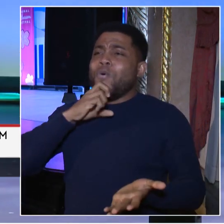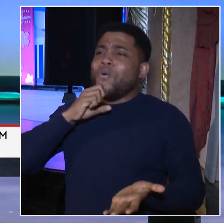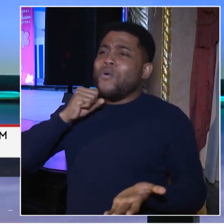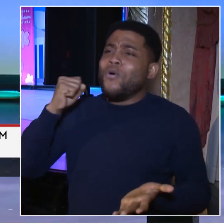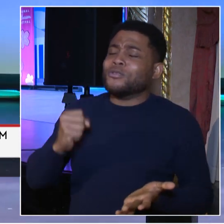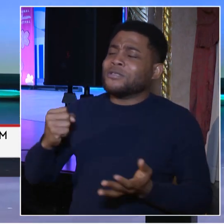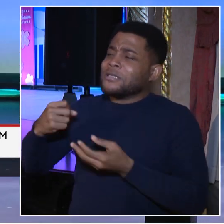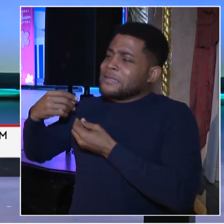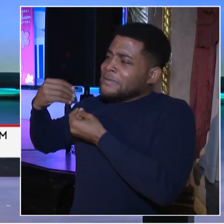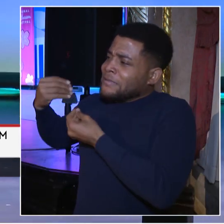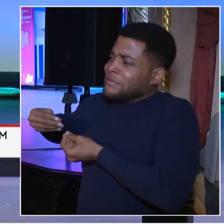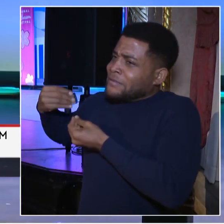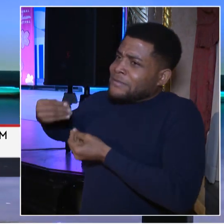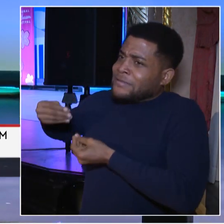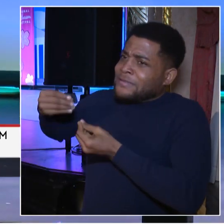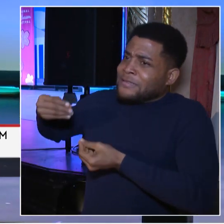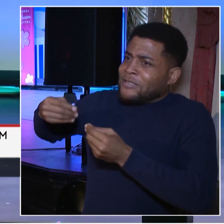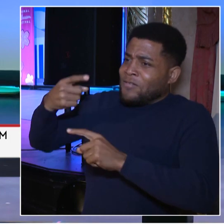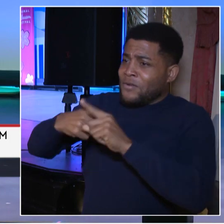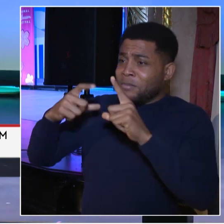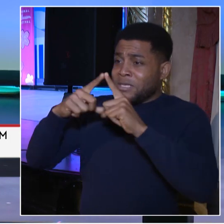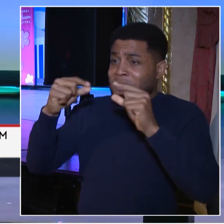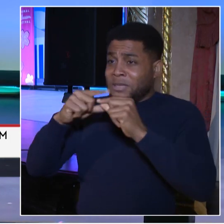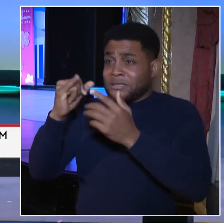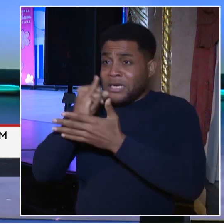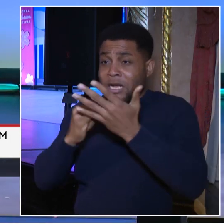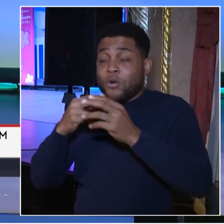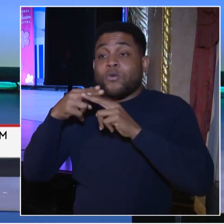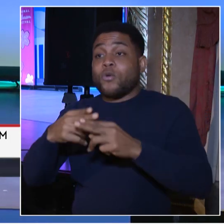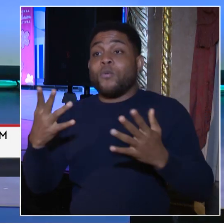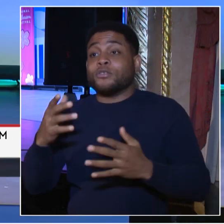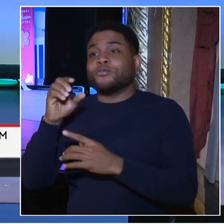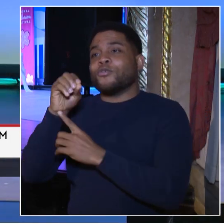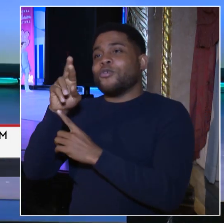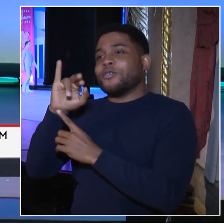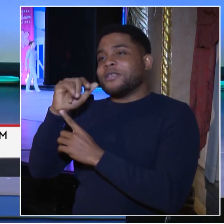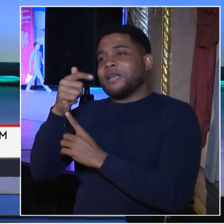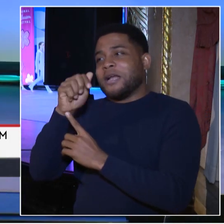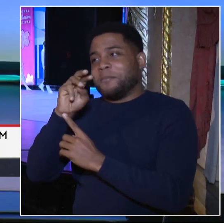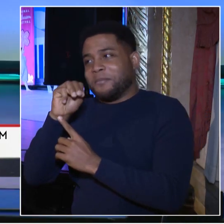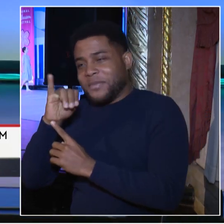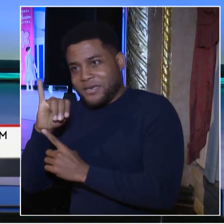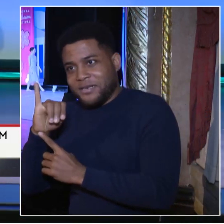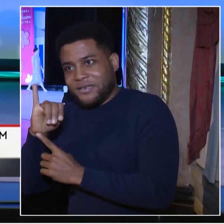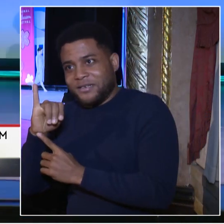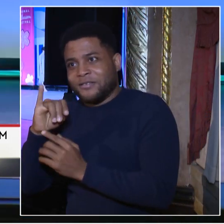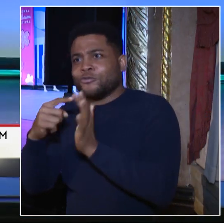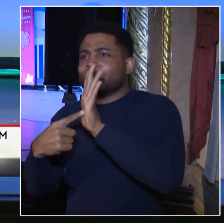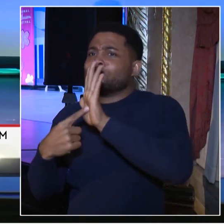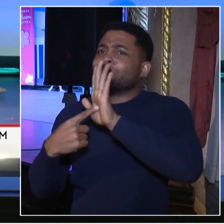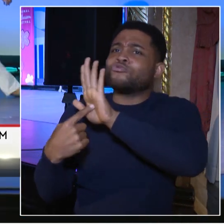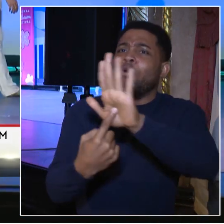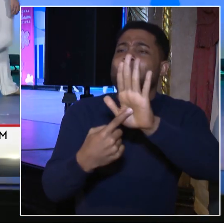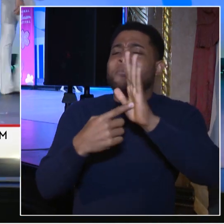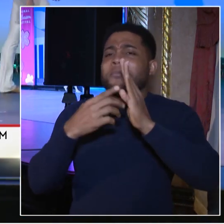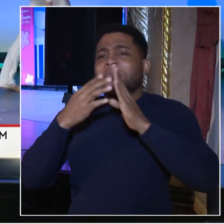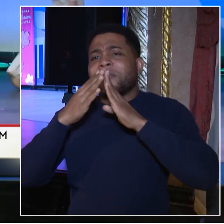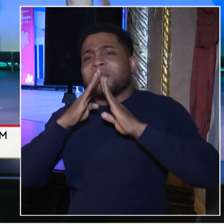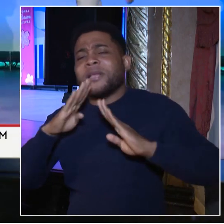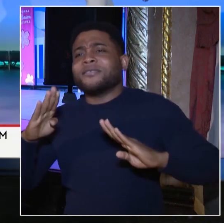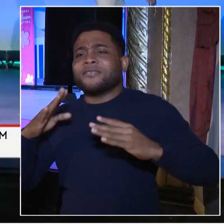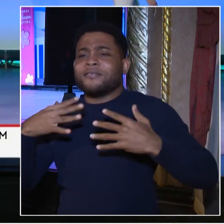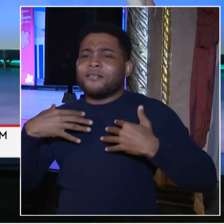As goes the Japanese tradition, origami promotes peace and well-being, and when given as a